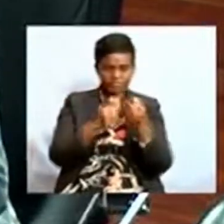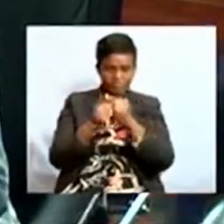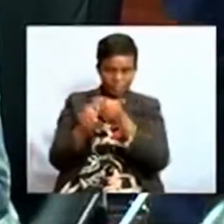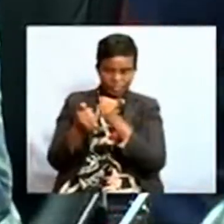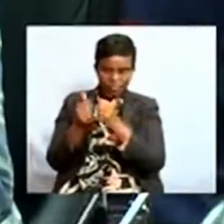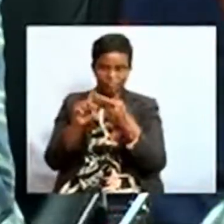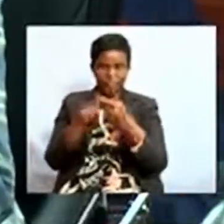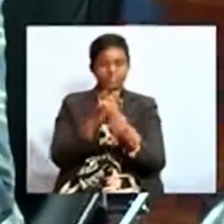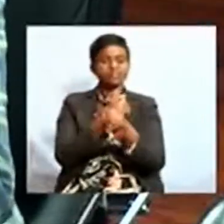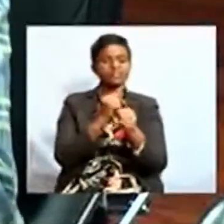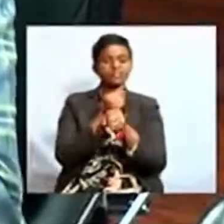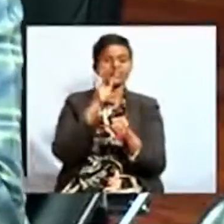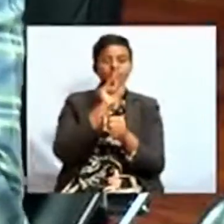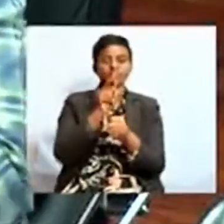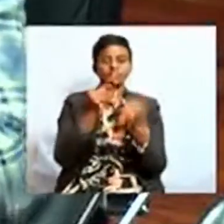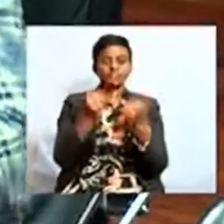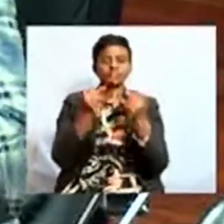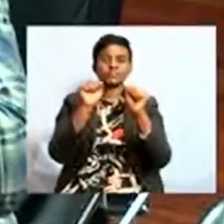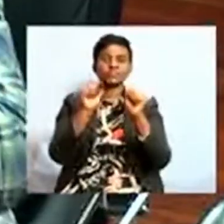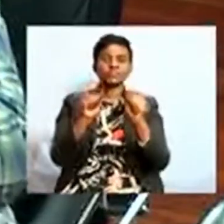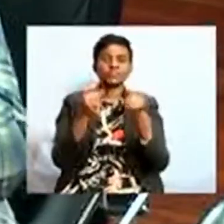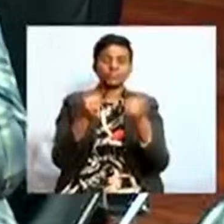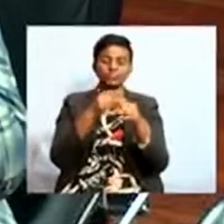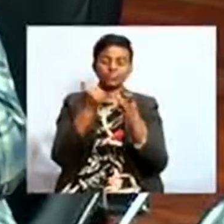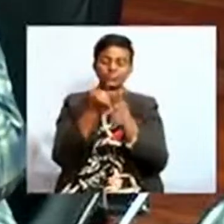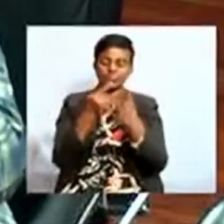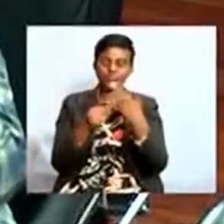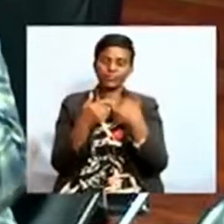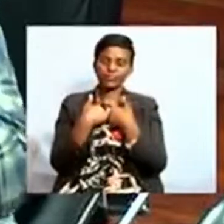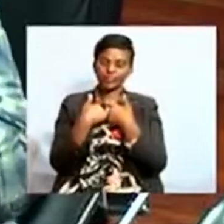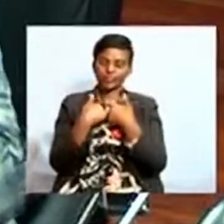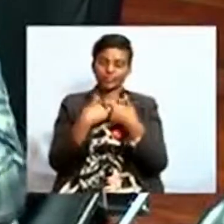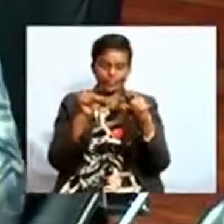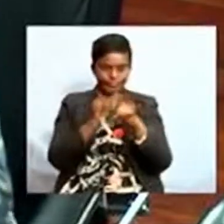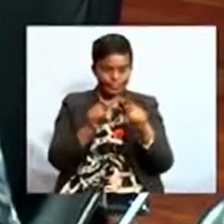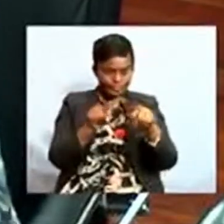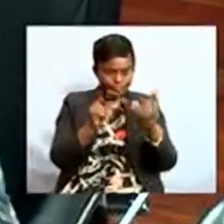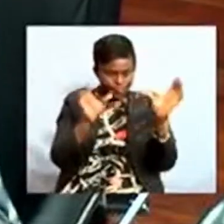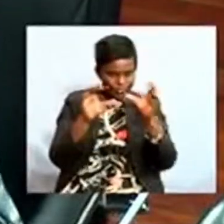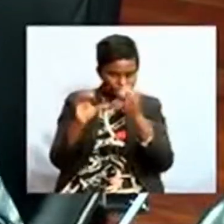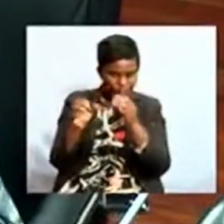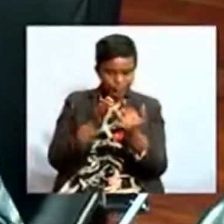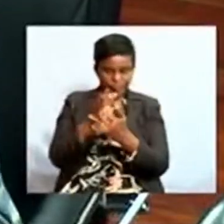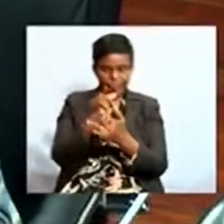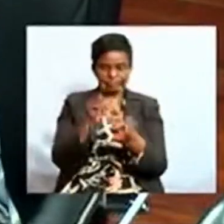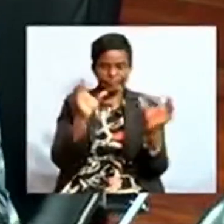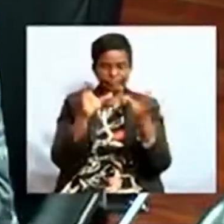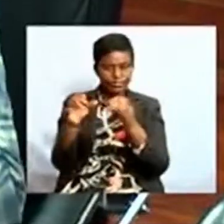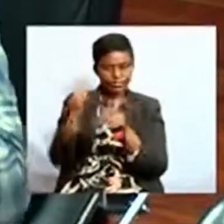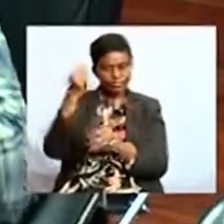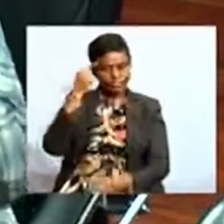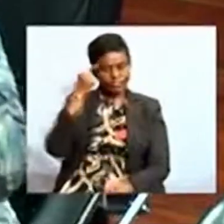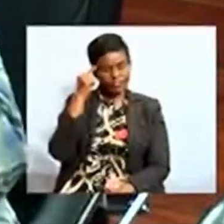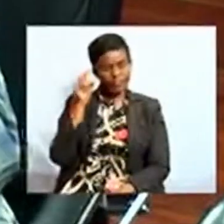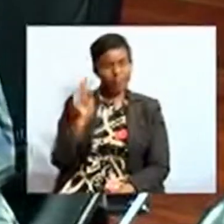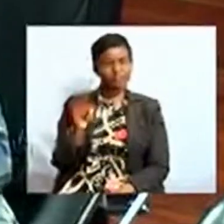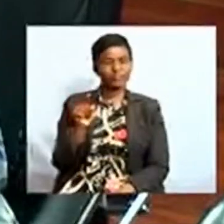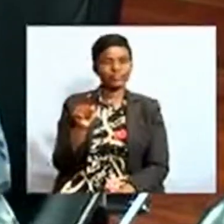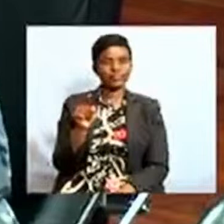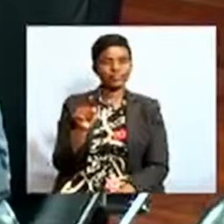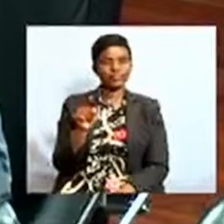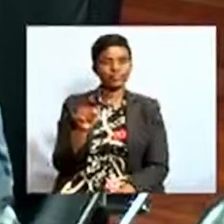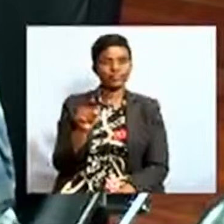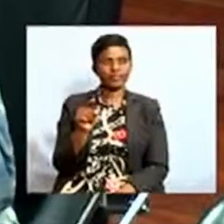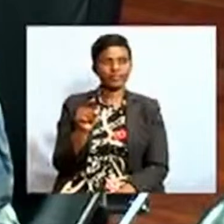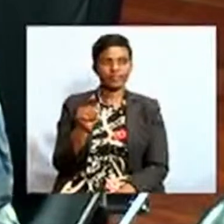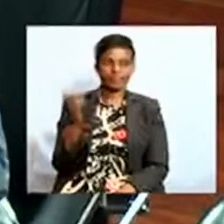highlighted. Is it possible that the Territorial Committee and through this committee, the government, have